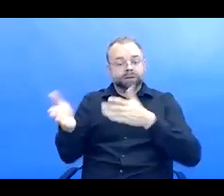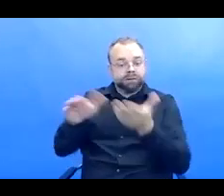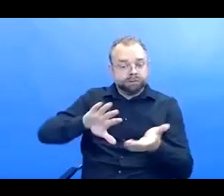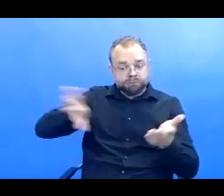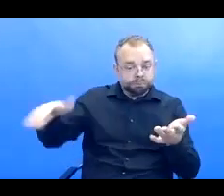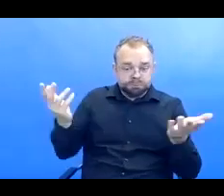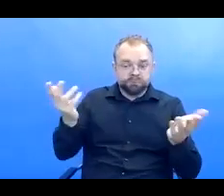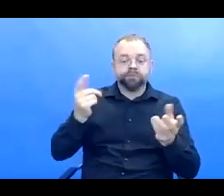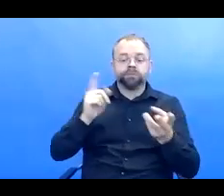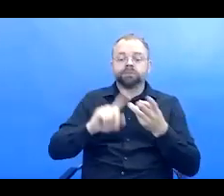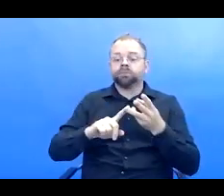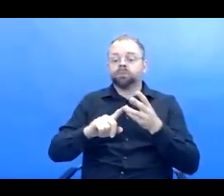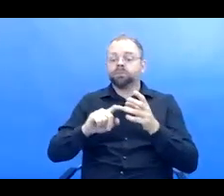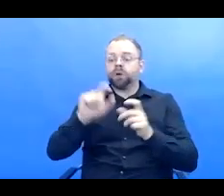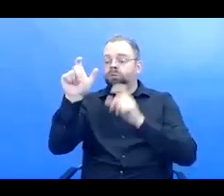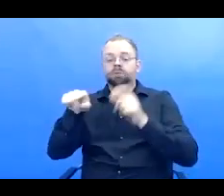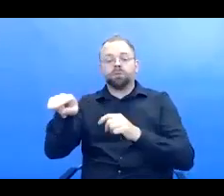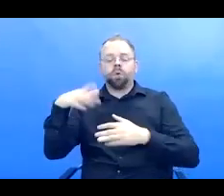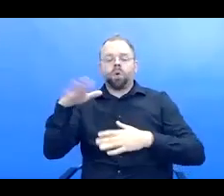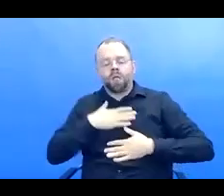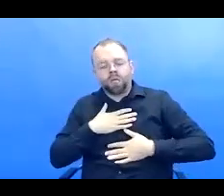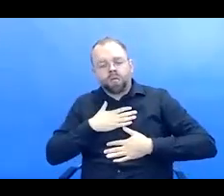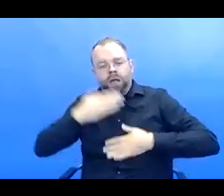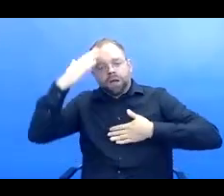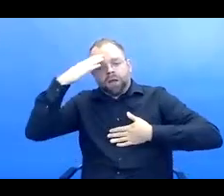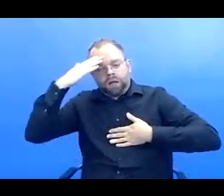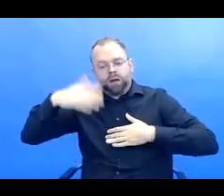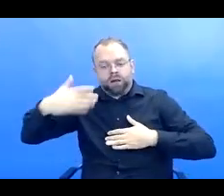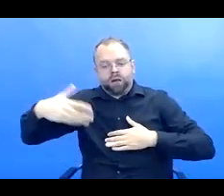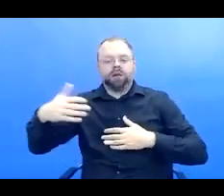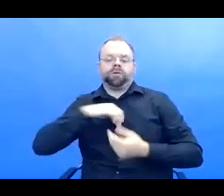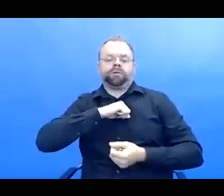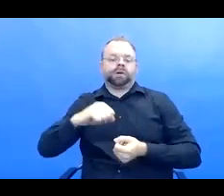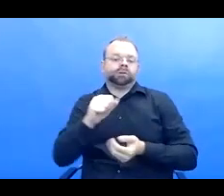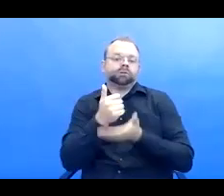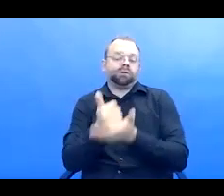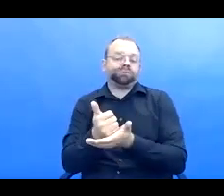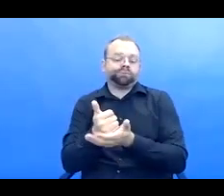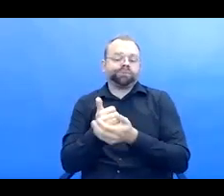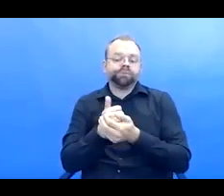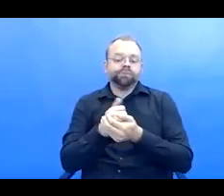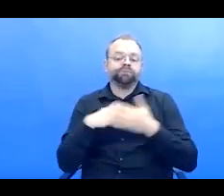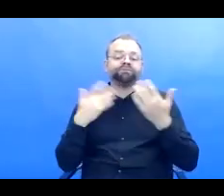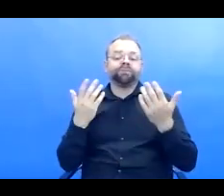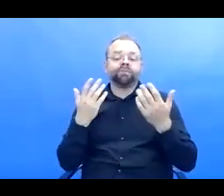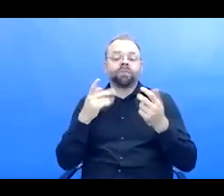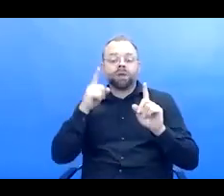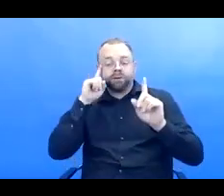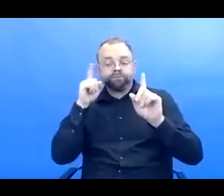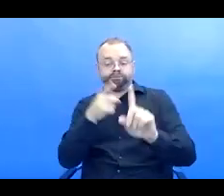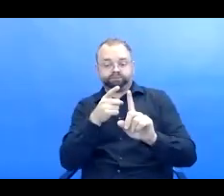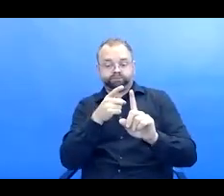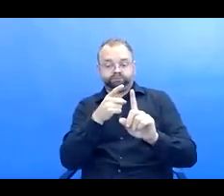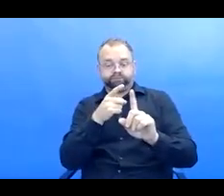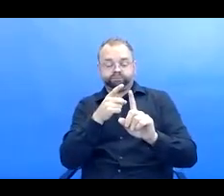multi-agency approach is that it was decentralized to the local level, and it's the local administration who